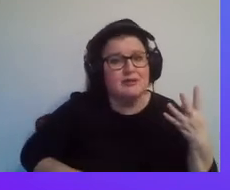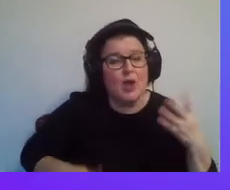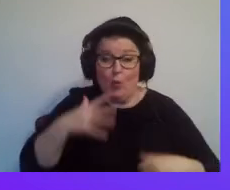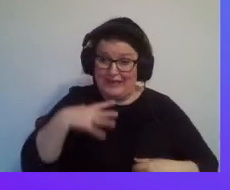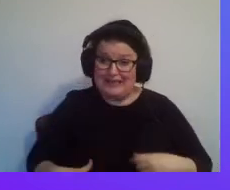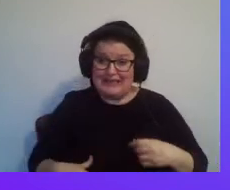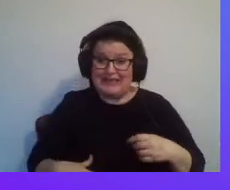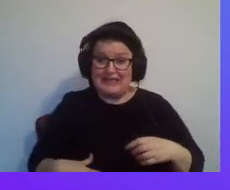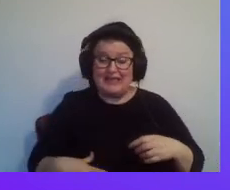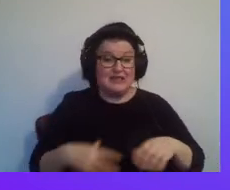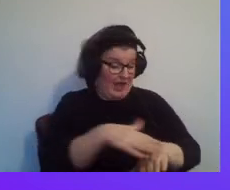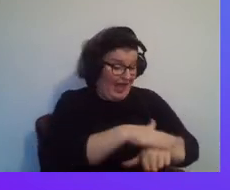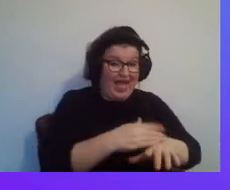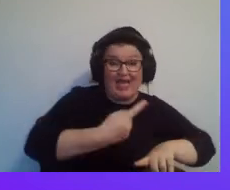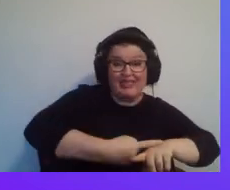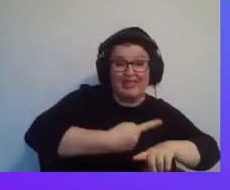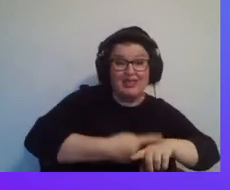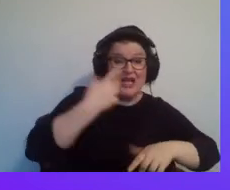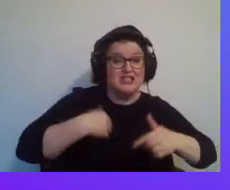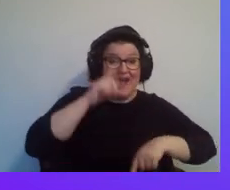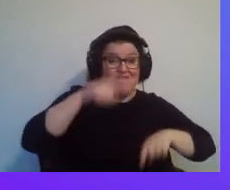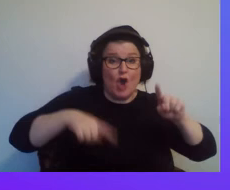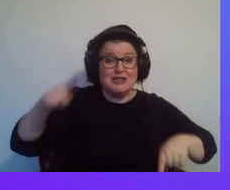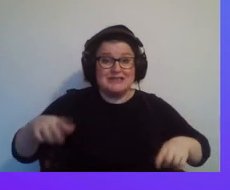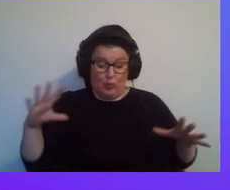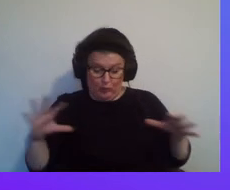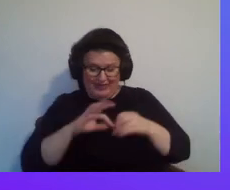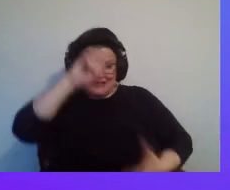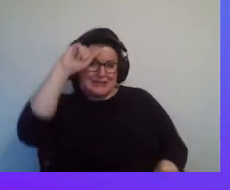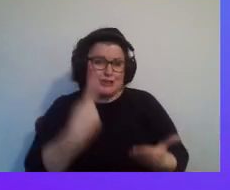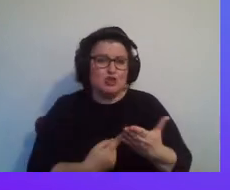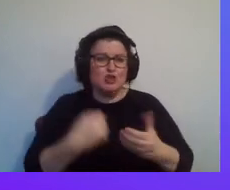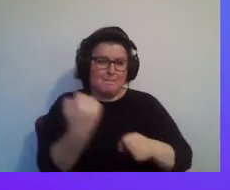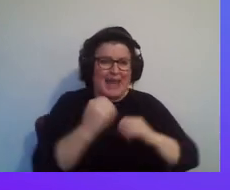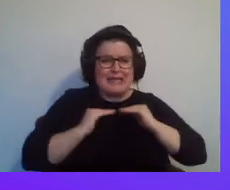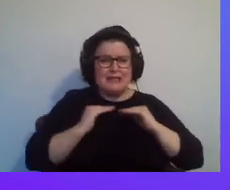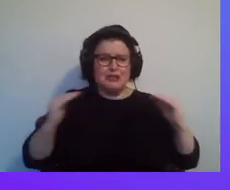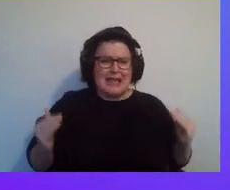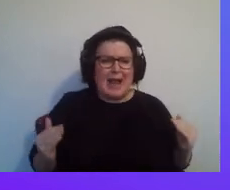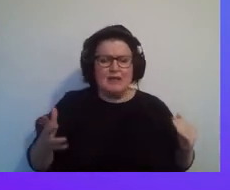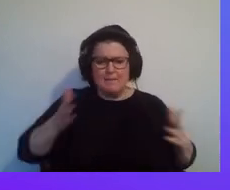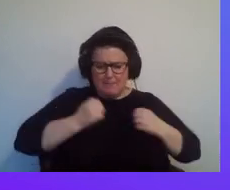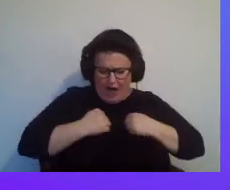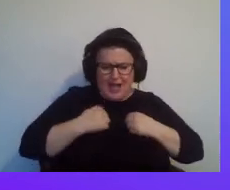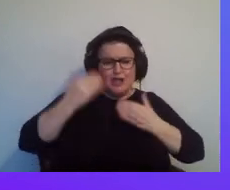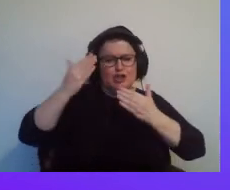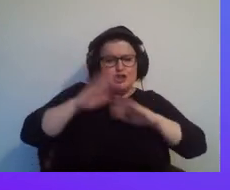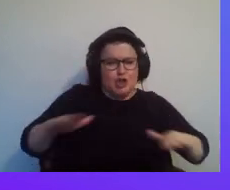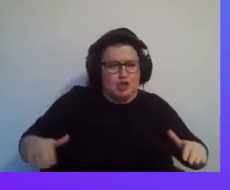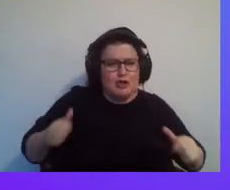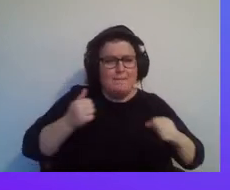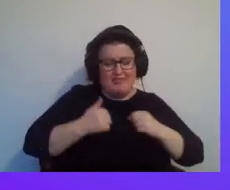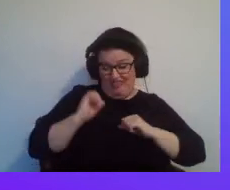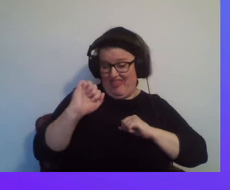our senior leadership around the decision-making tables, we will be, my children's and my children's